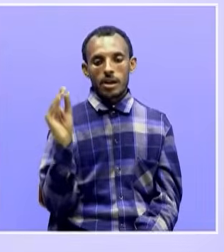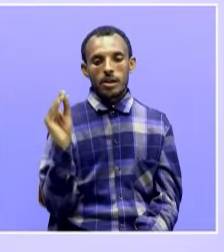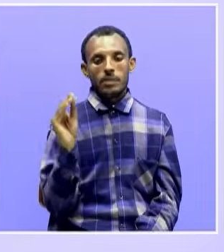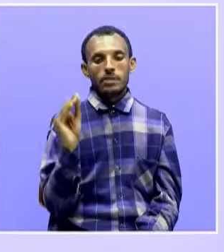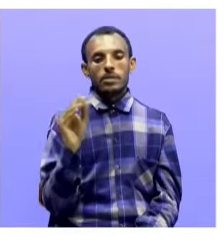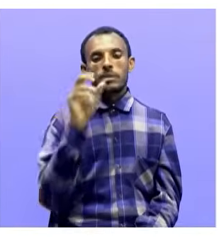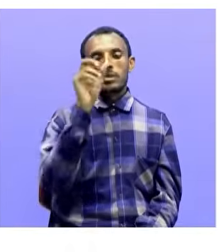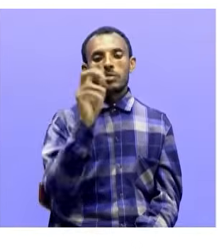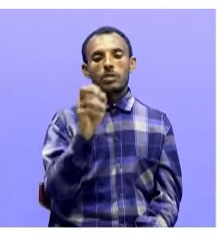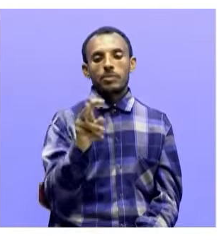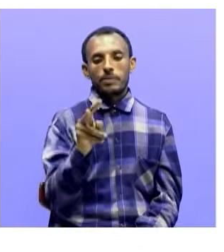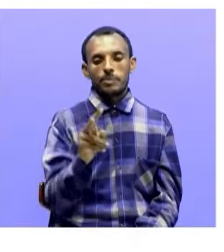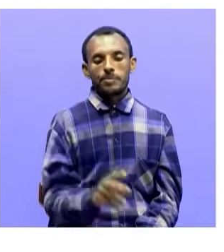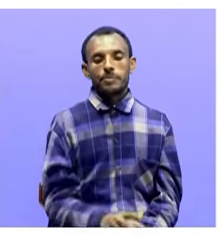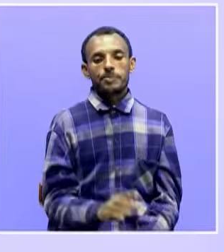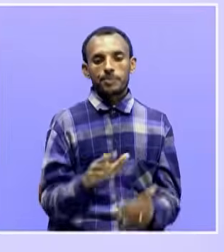12,